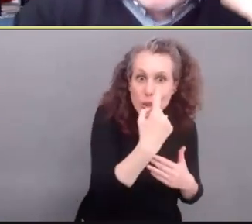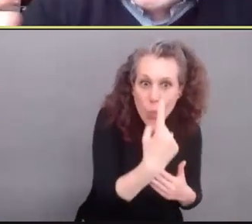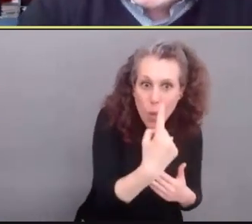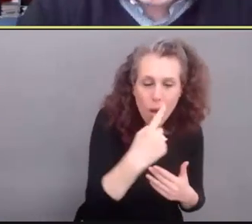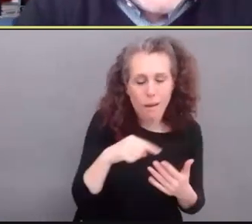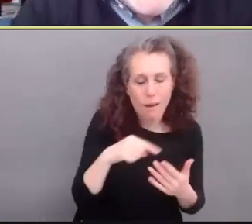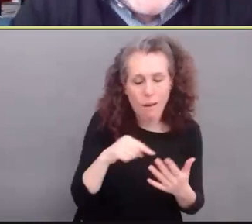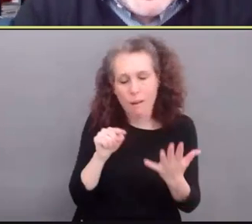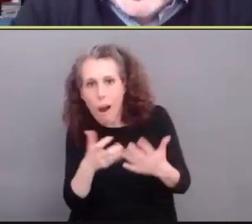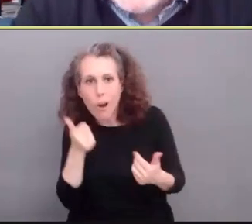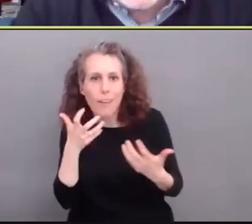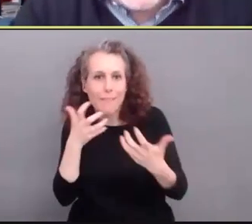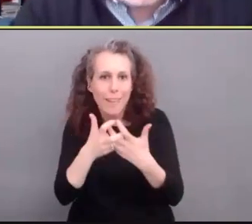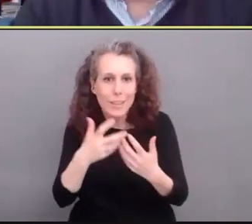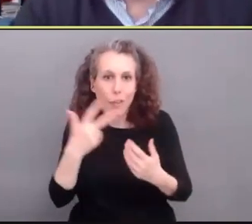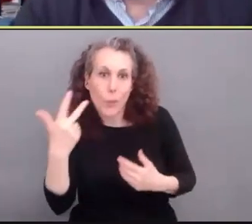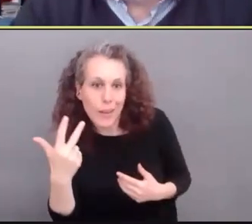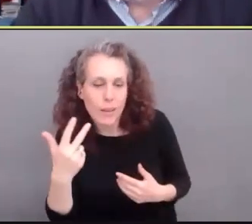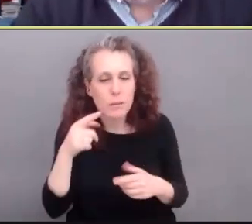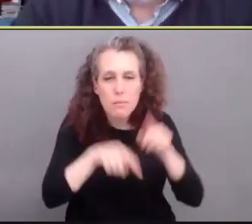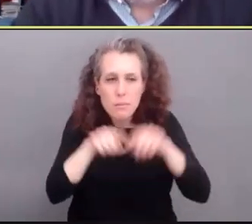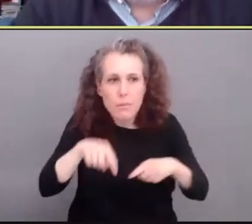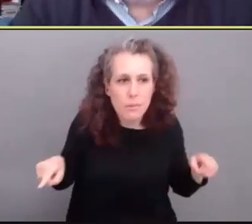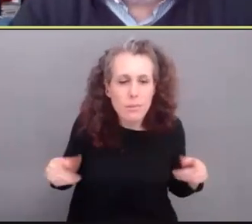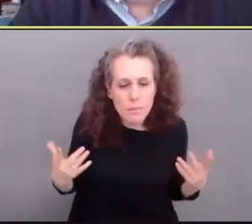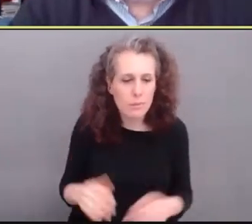which error range we have, etc.